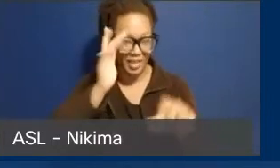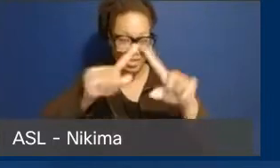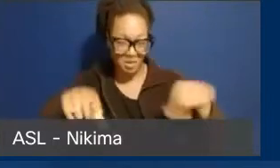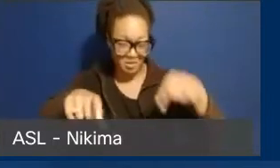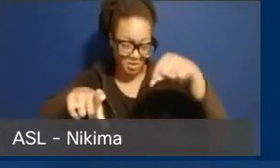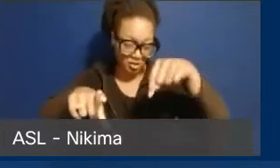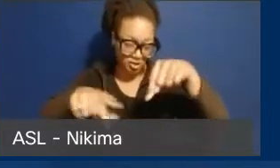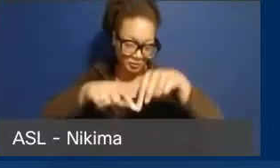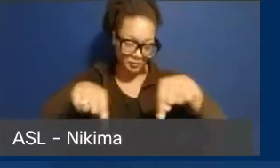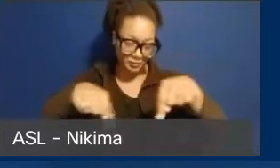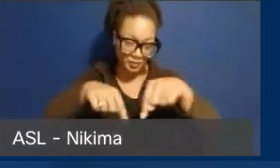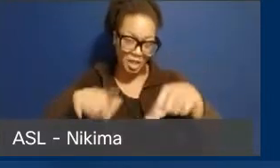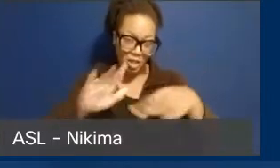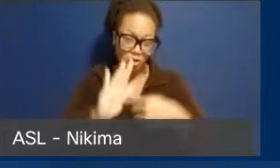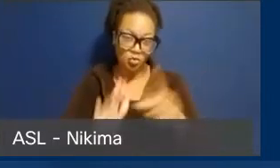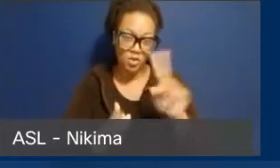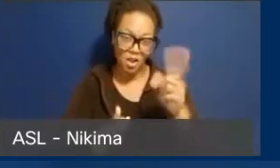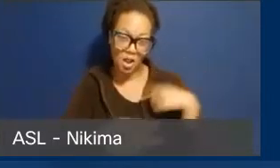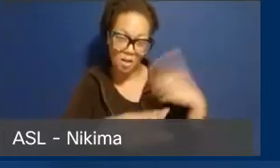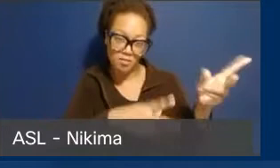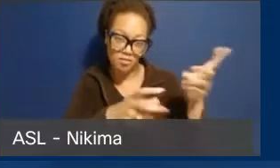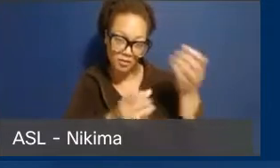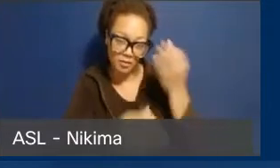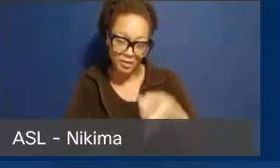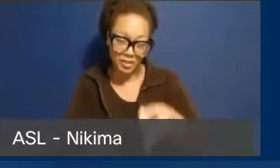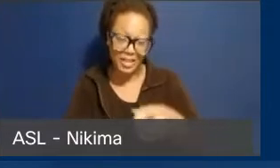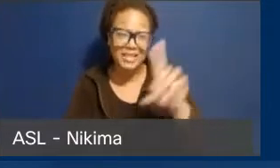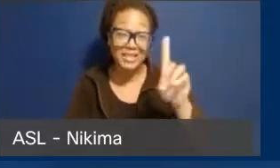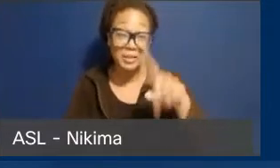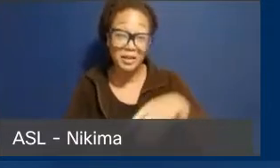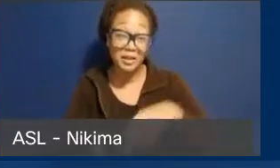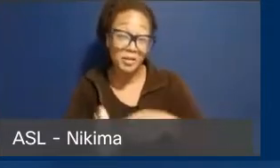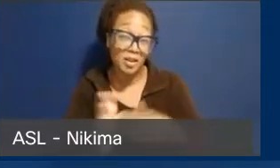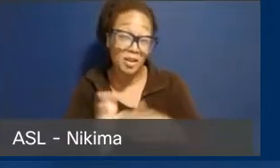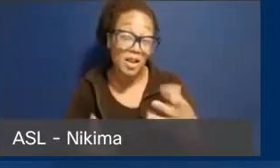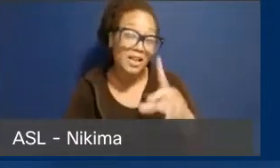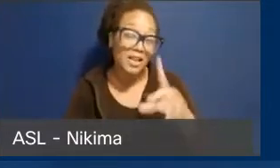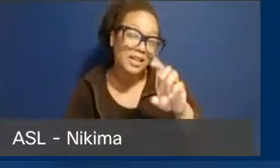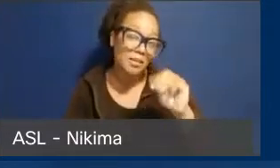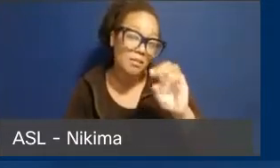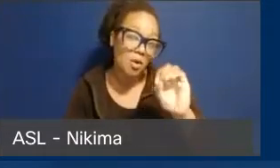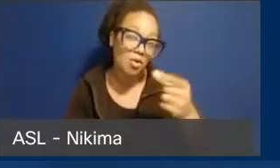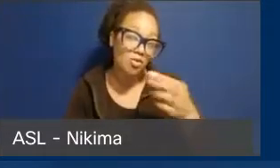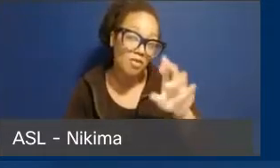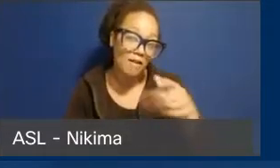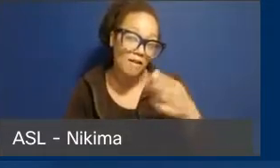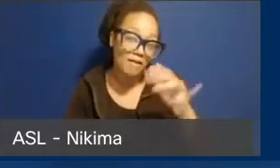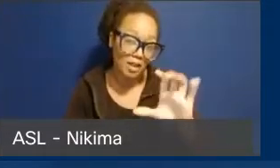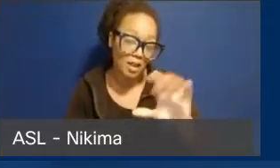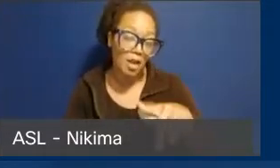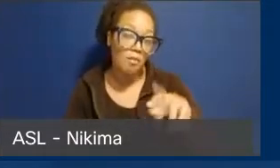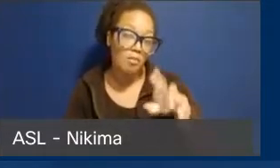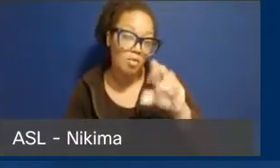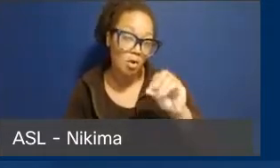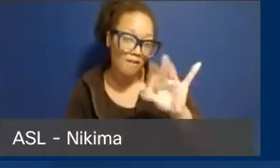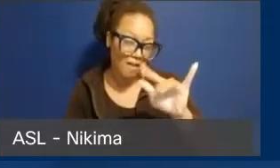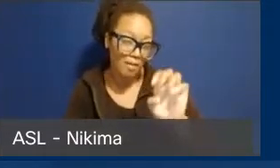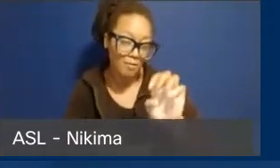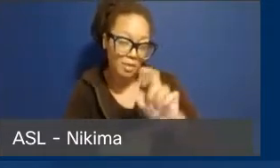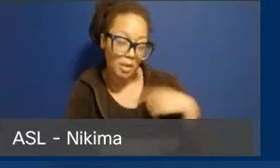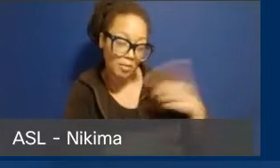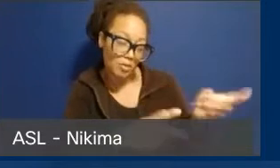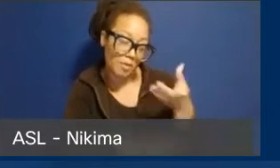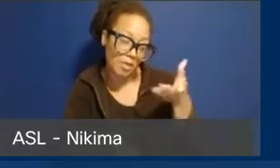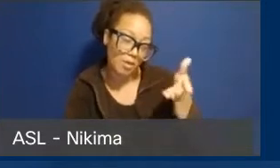meaning demographic profile. So this is where the data was gleaned from. On this next slide,